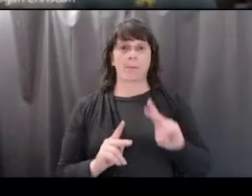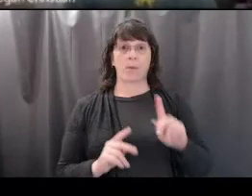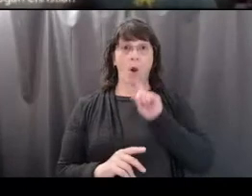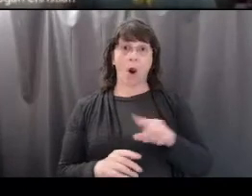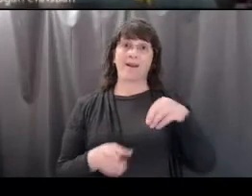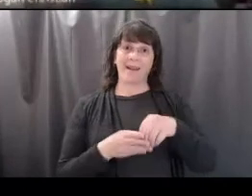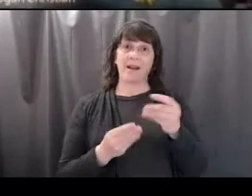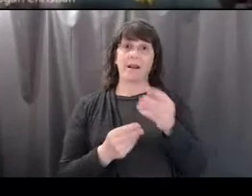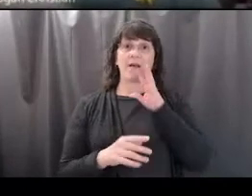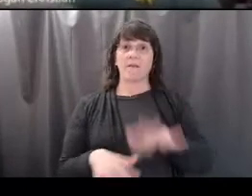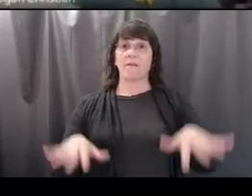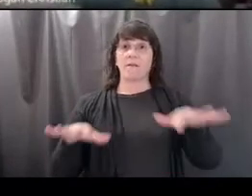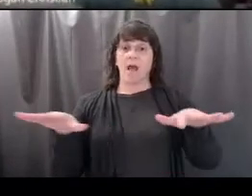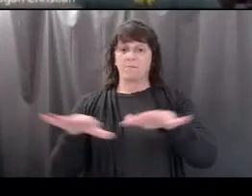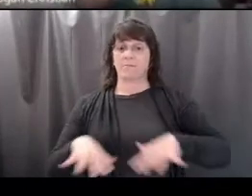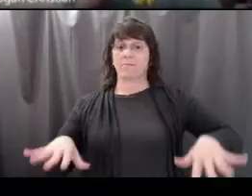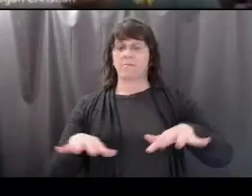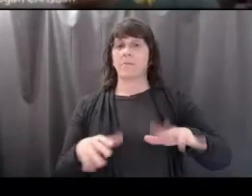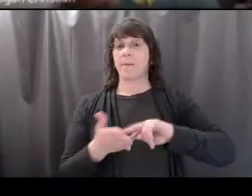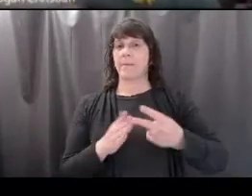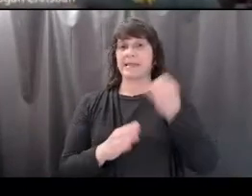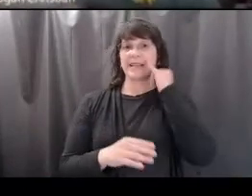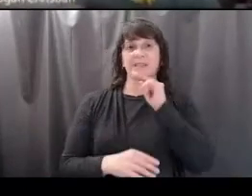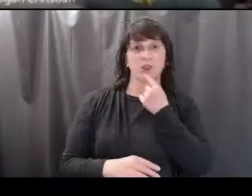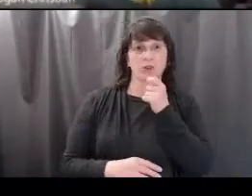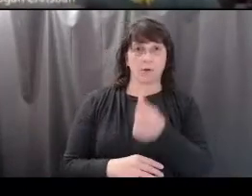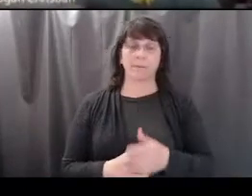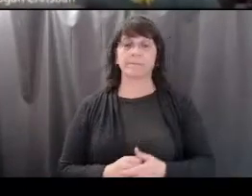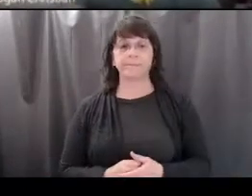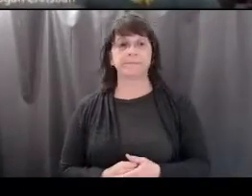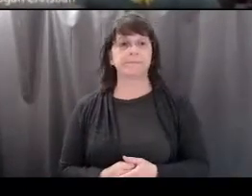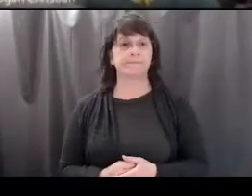the floodplain influences how severe that flood is going to be felt by them.